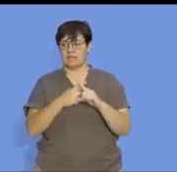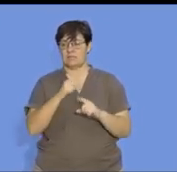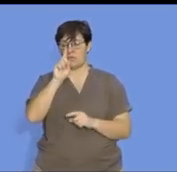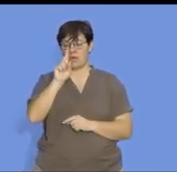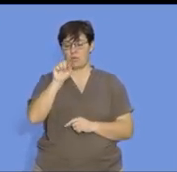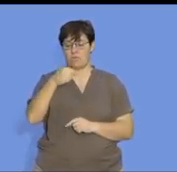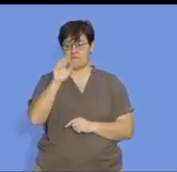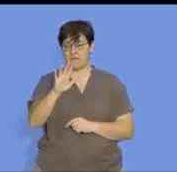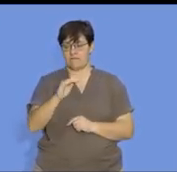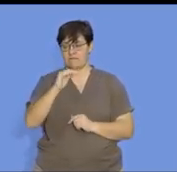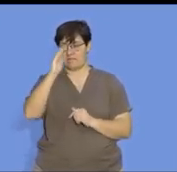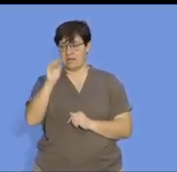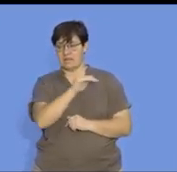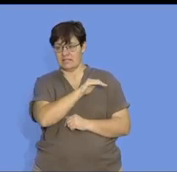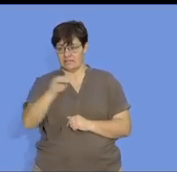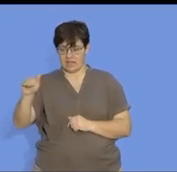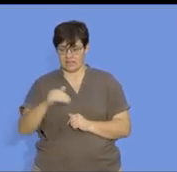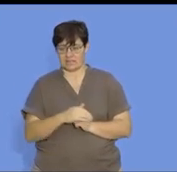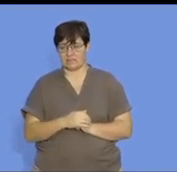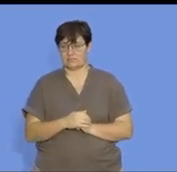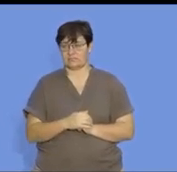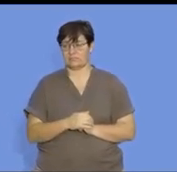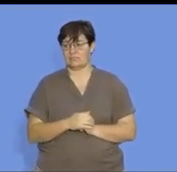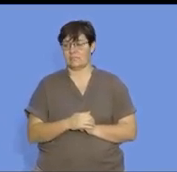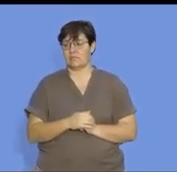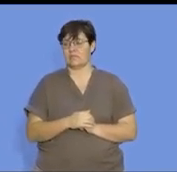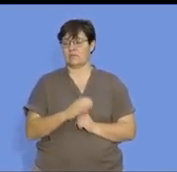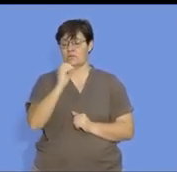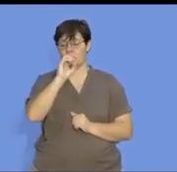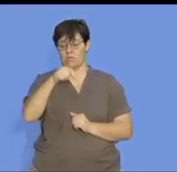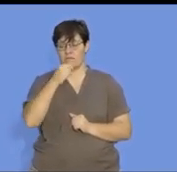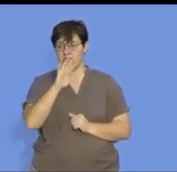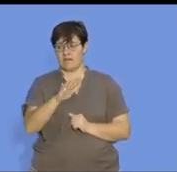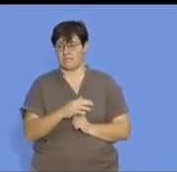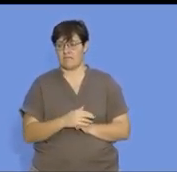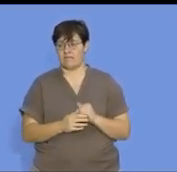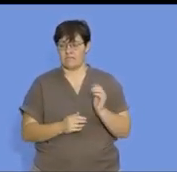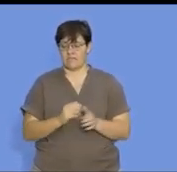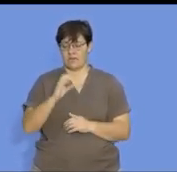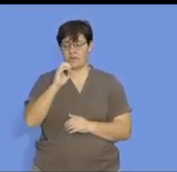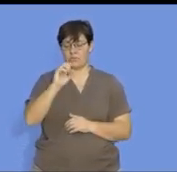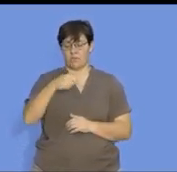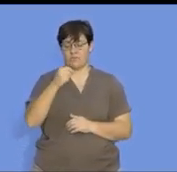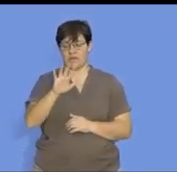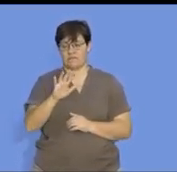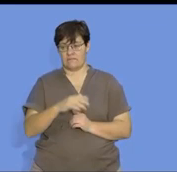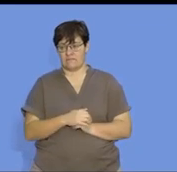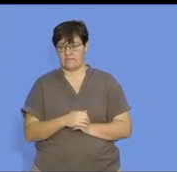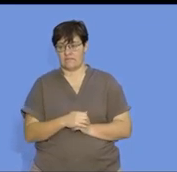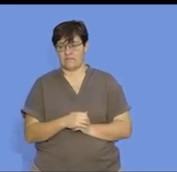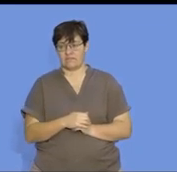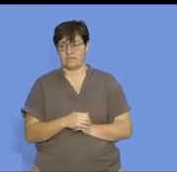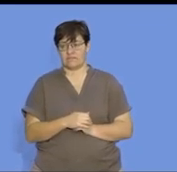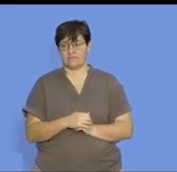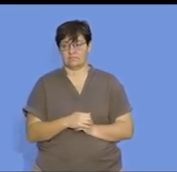1,5 divided by, and a half is 0.5 times by 0.5.